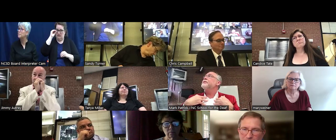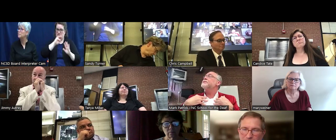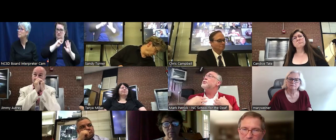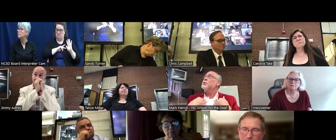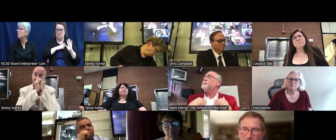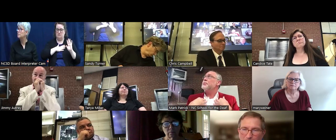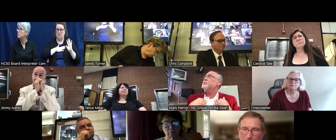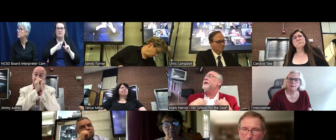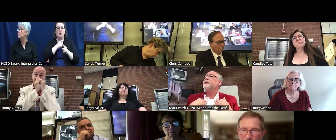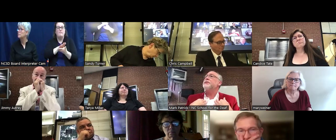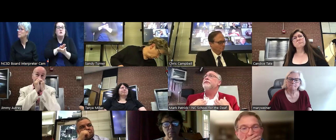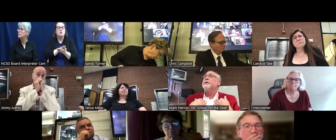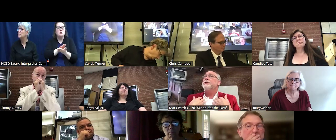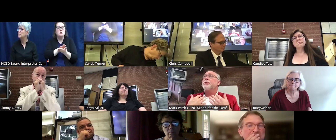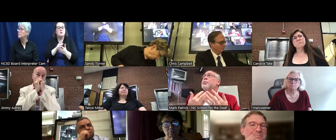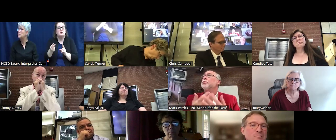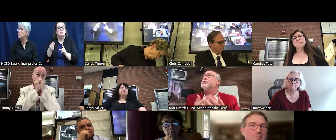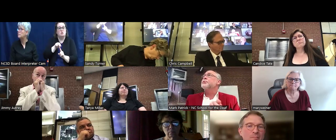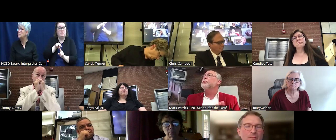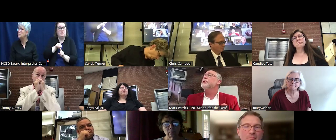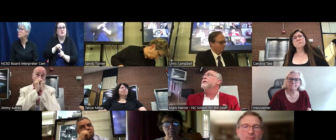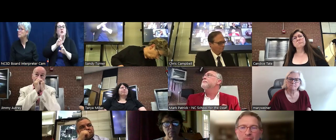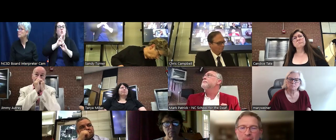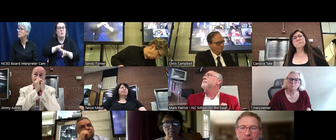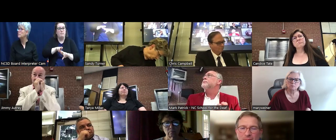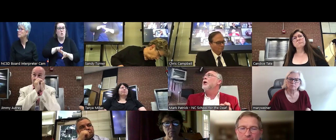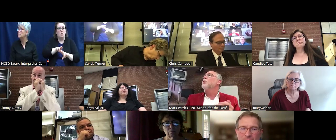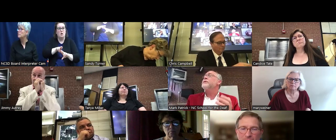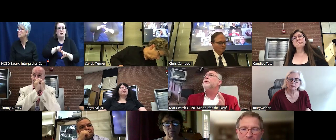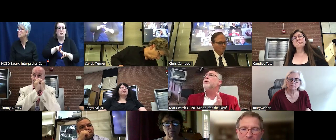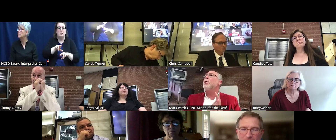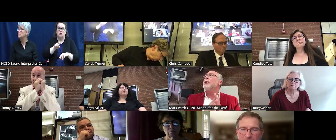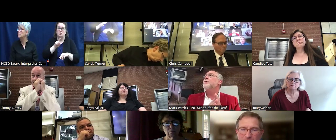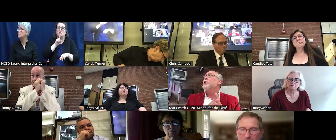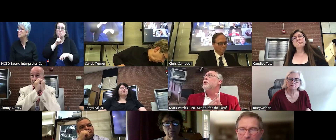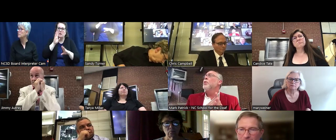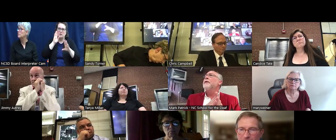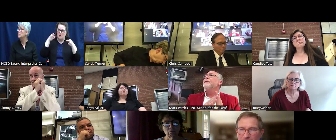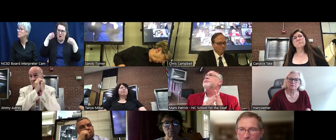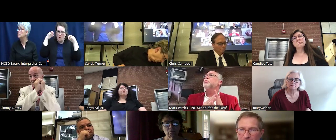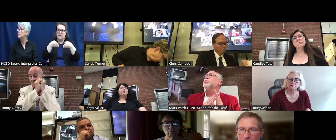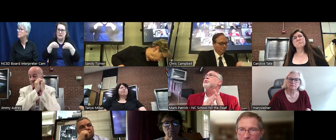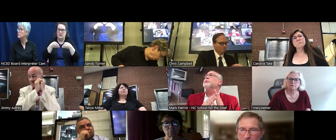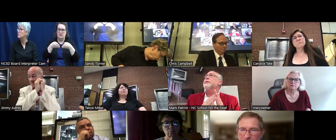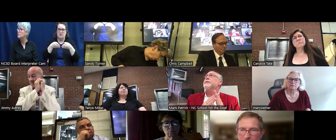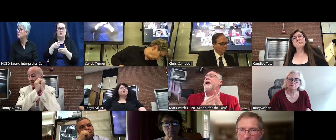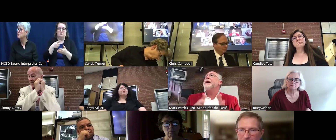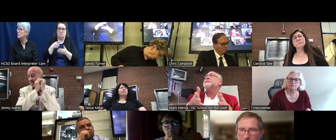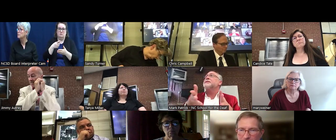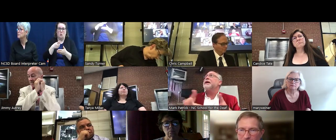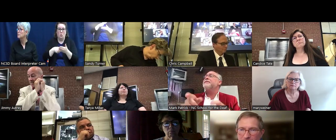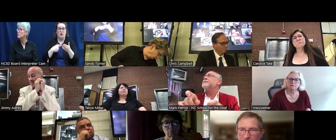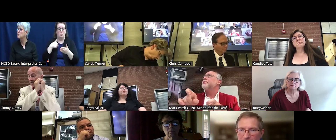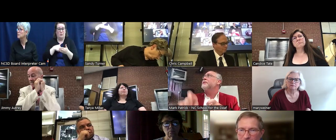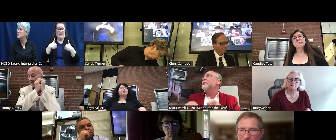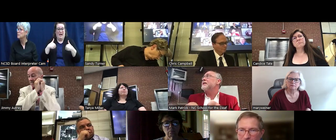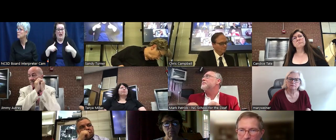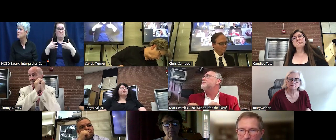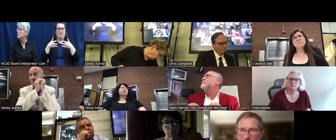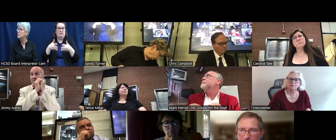from the school's perspective, the report should really hone in on what the school has left